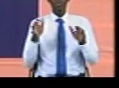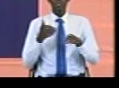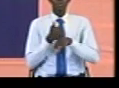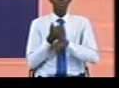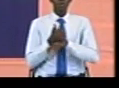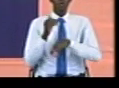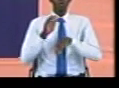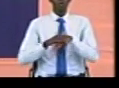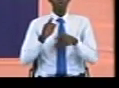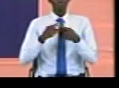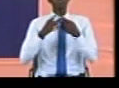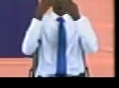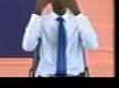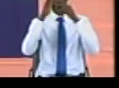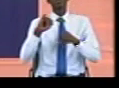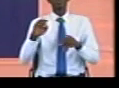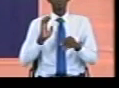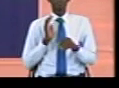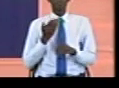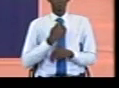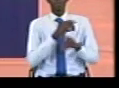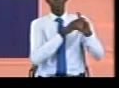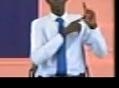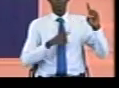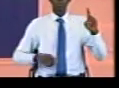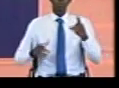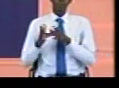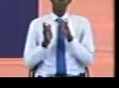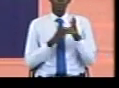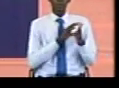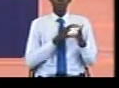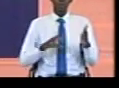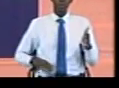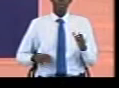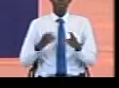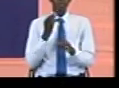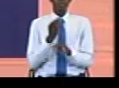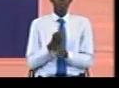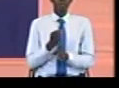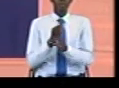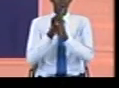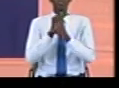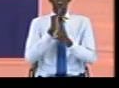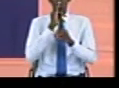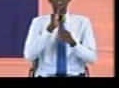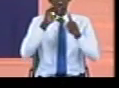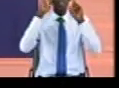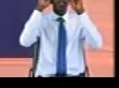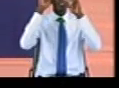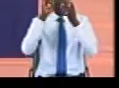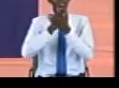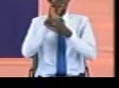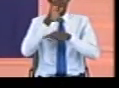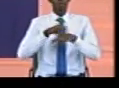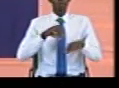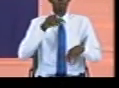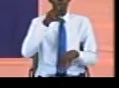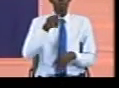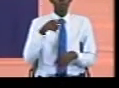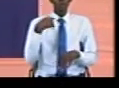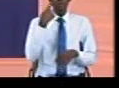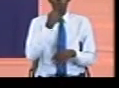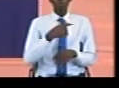coming of our Lord Jesus Christ. Faithful is he that calleth you, who